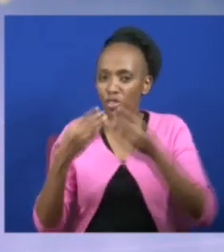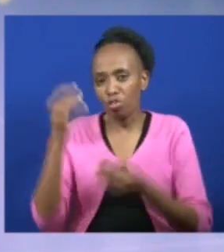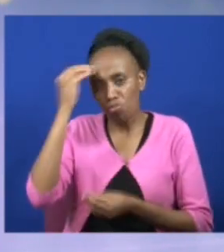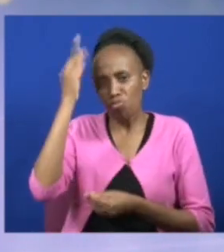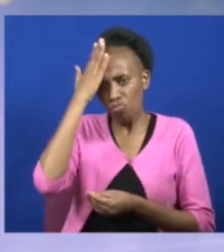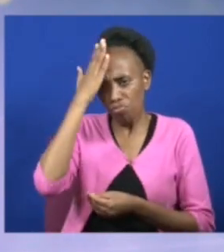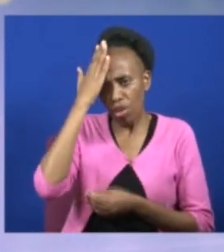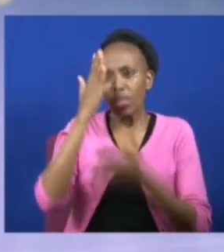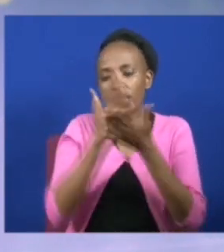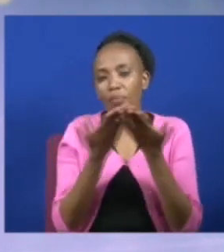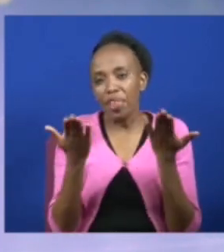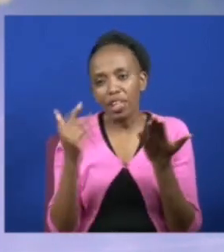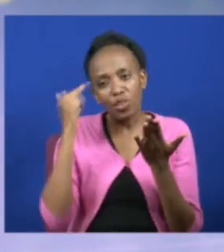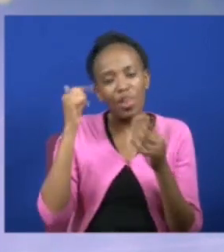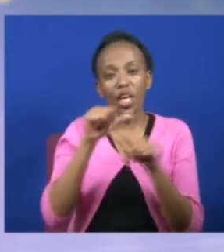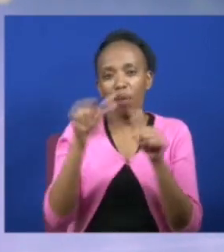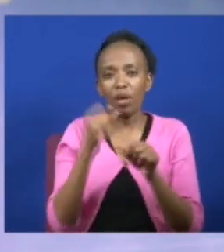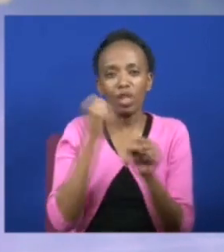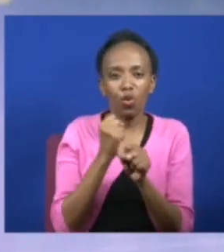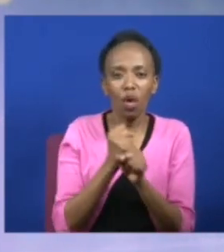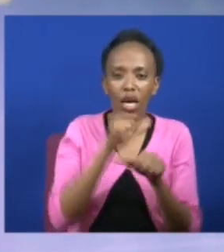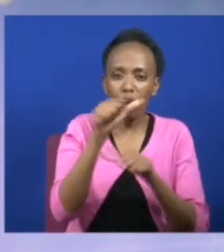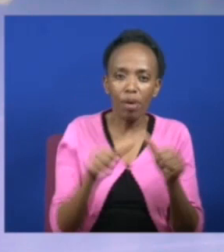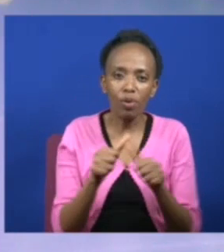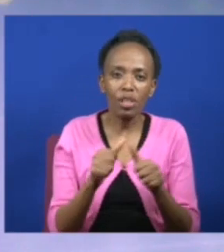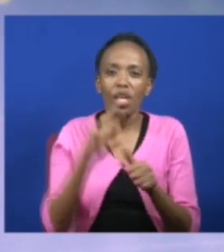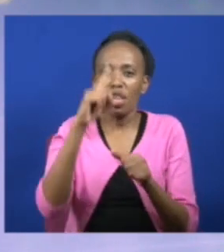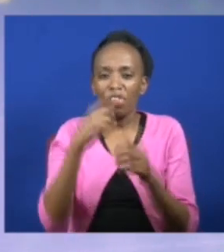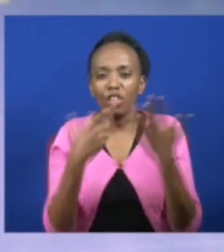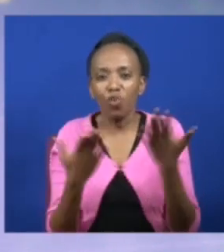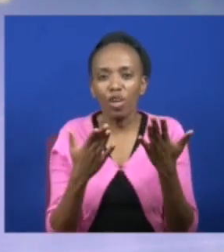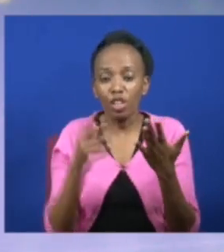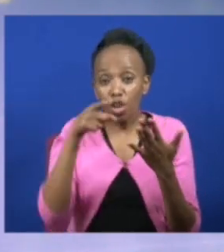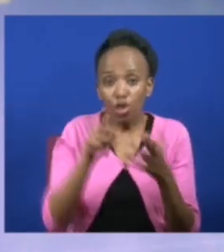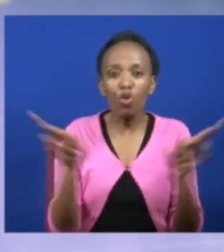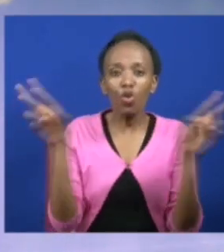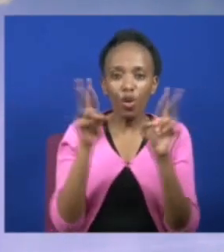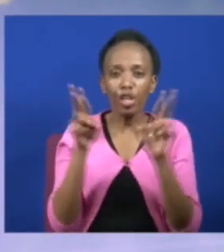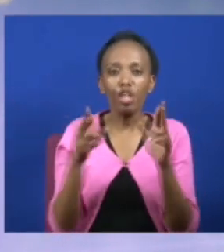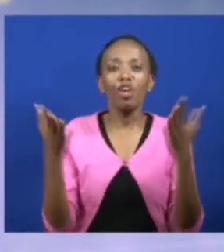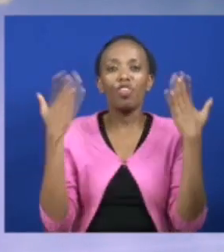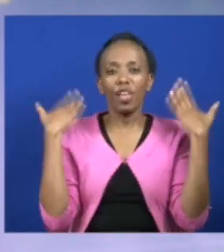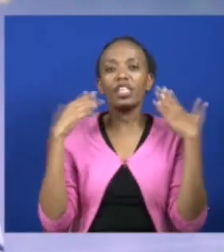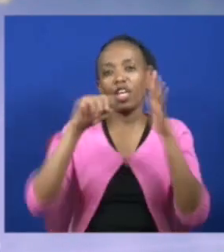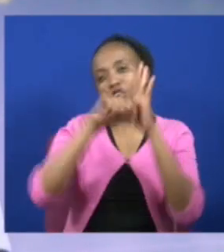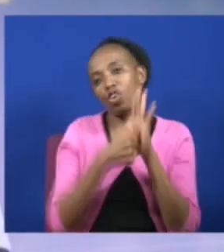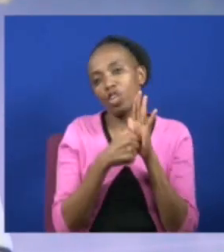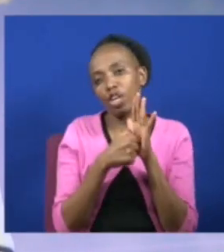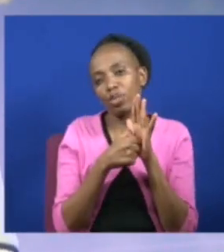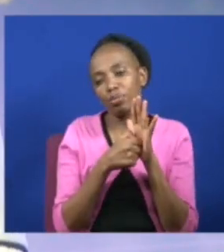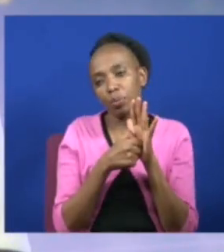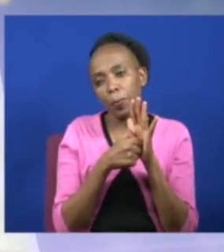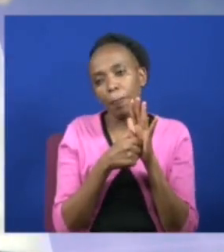homes or some things to think about and work on. And the first one is this: are you ready for the eternal